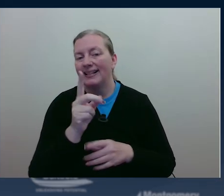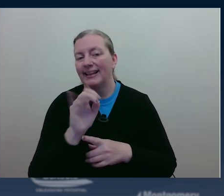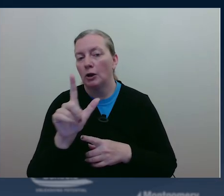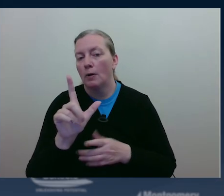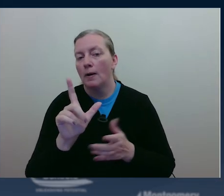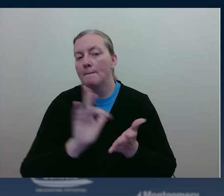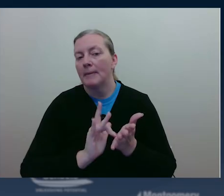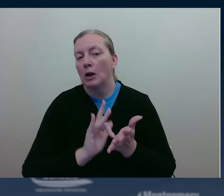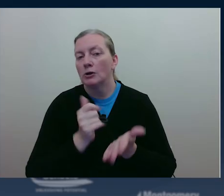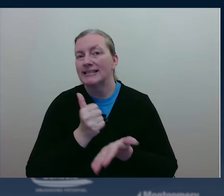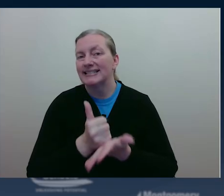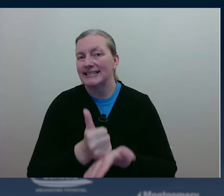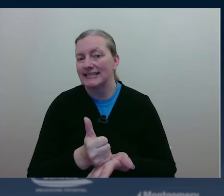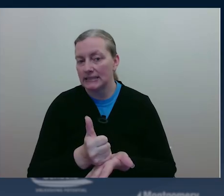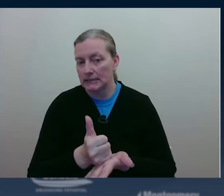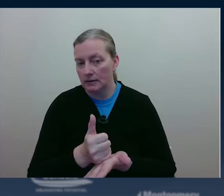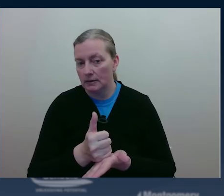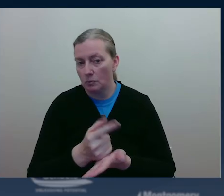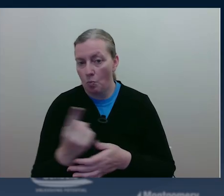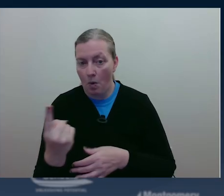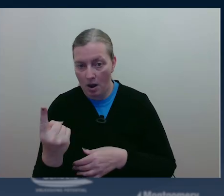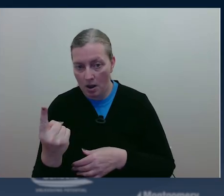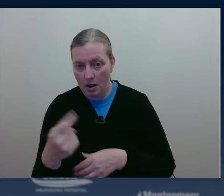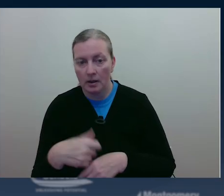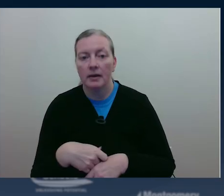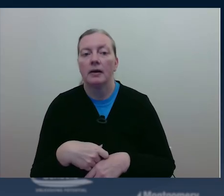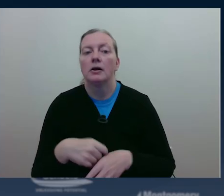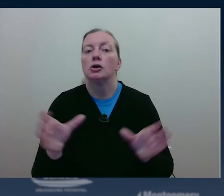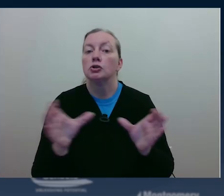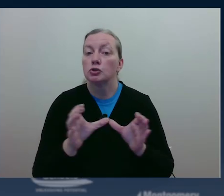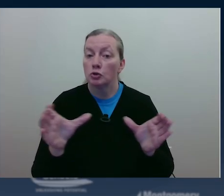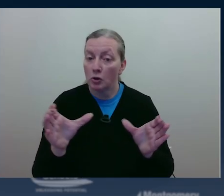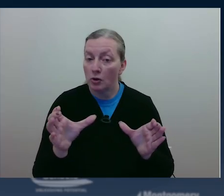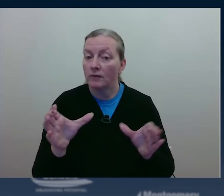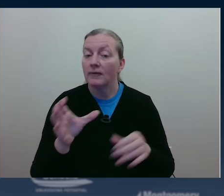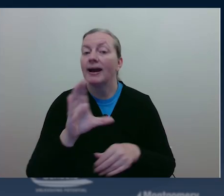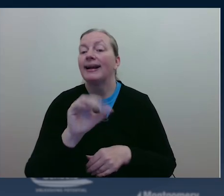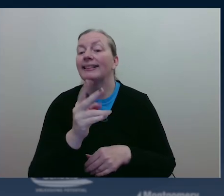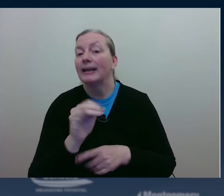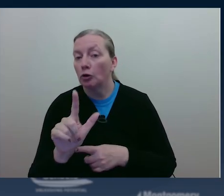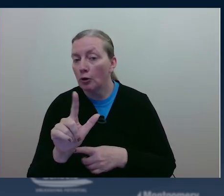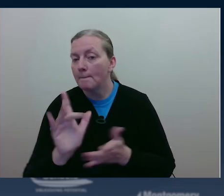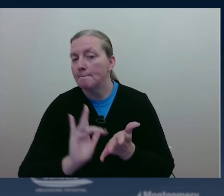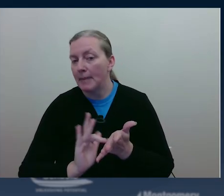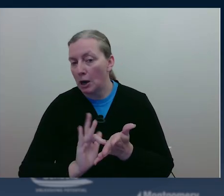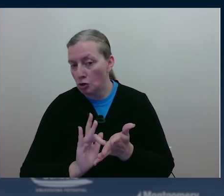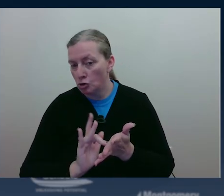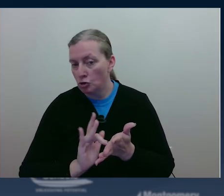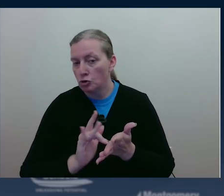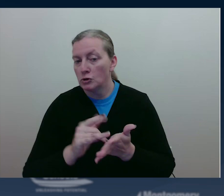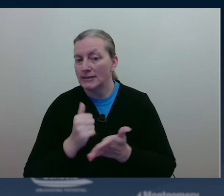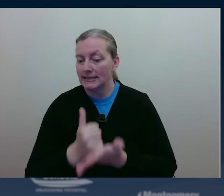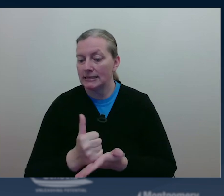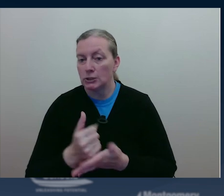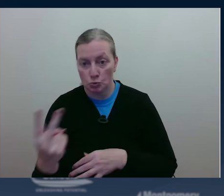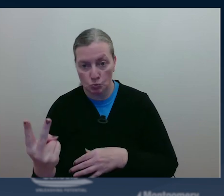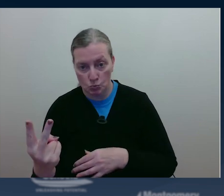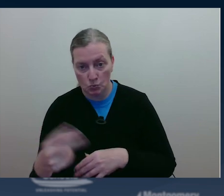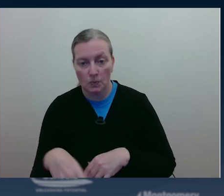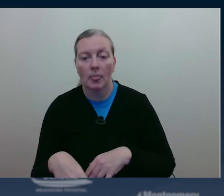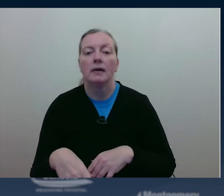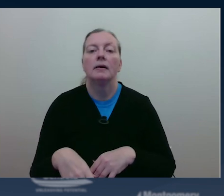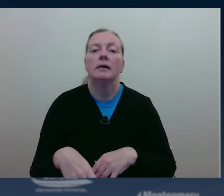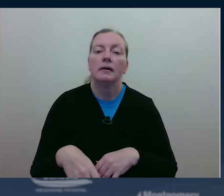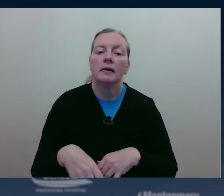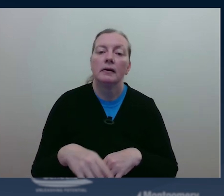11, certified clinical medical assistant 2. In grade 12, students have options.